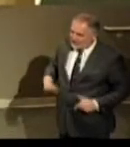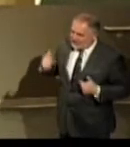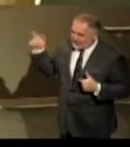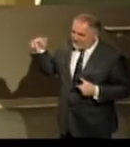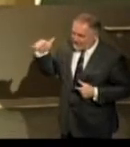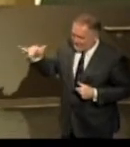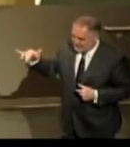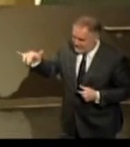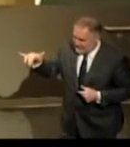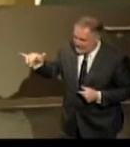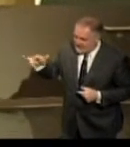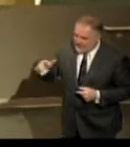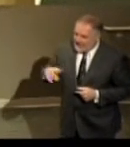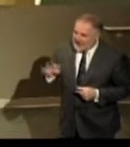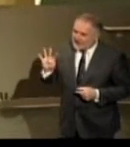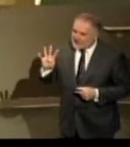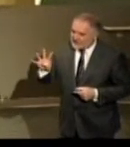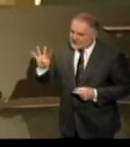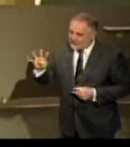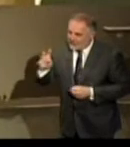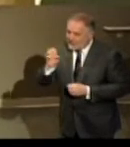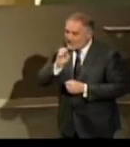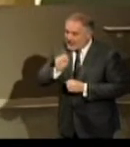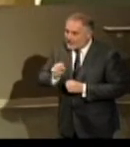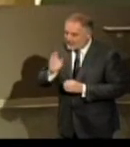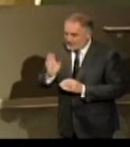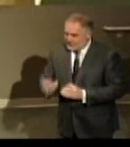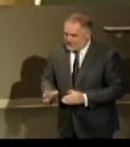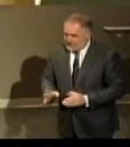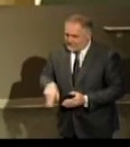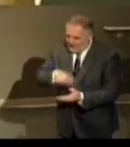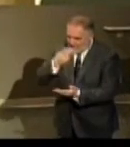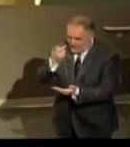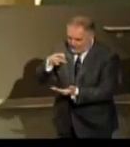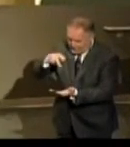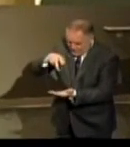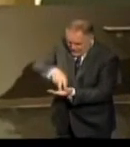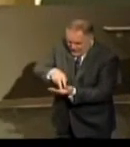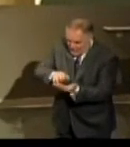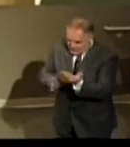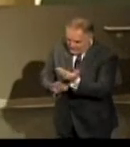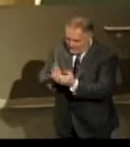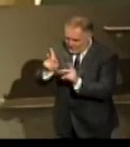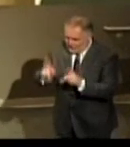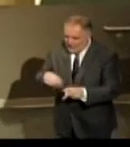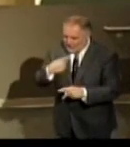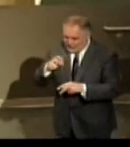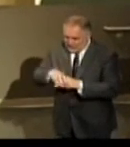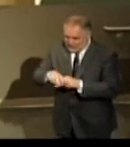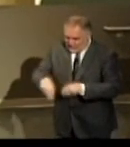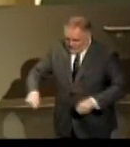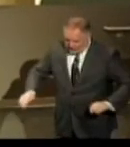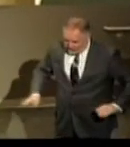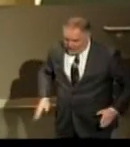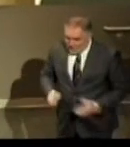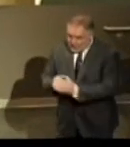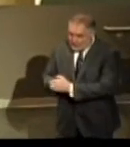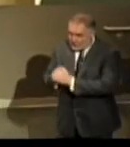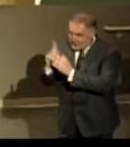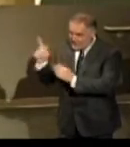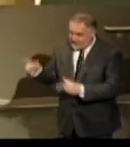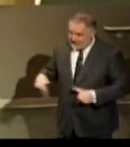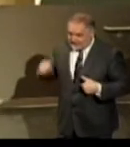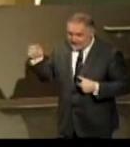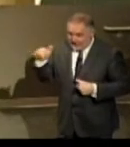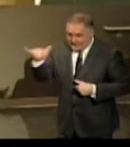ever. And the 24 elders, that's you and I, fall down before him that sit on the throne, and worshiped him that liveth